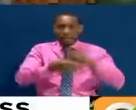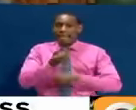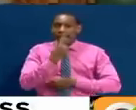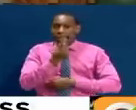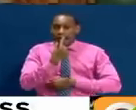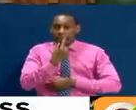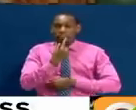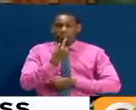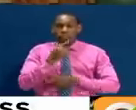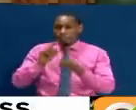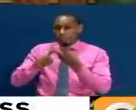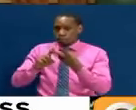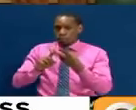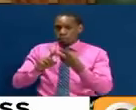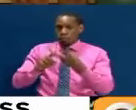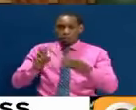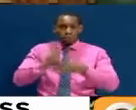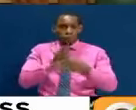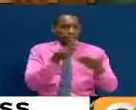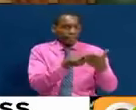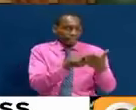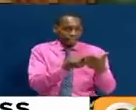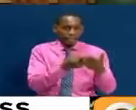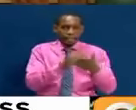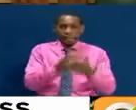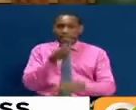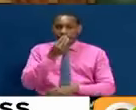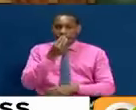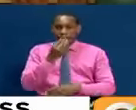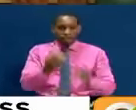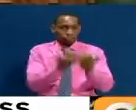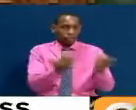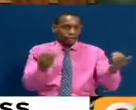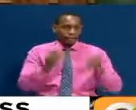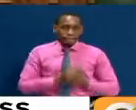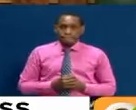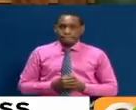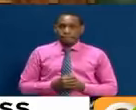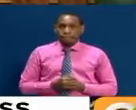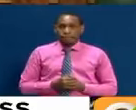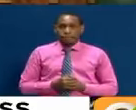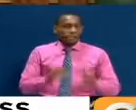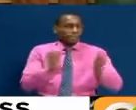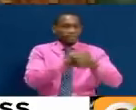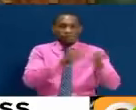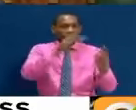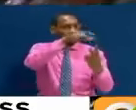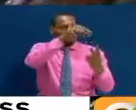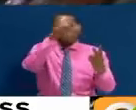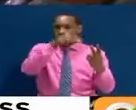much-needed medicine and using money to feed their children. An impossible